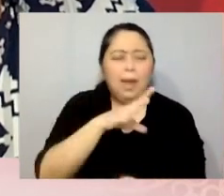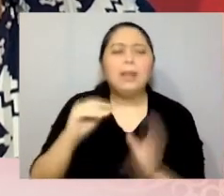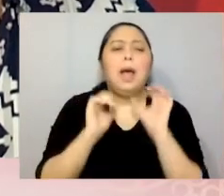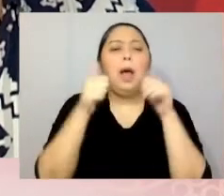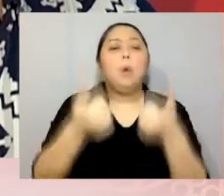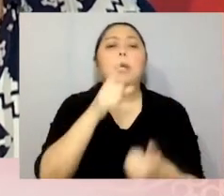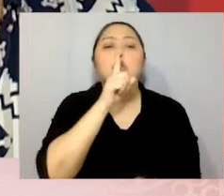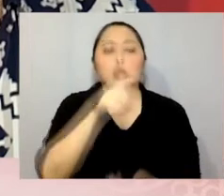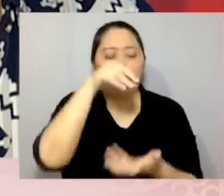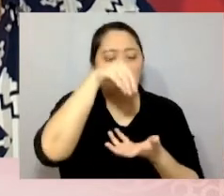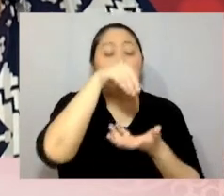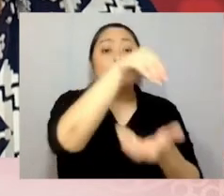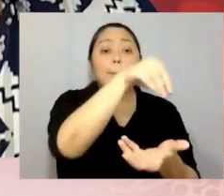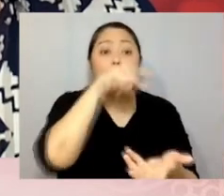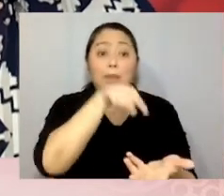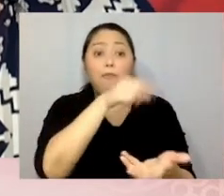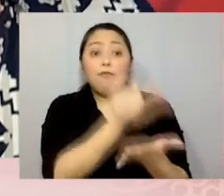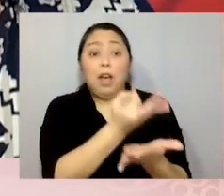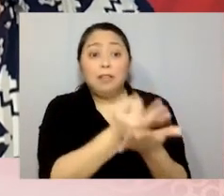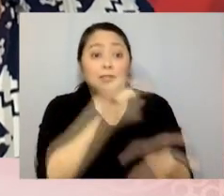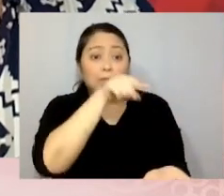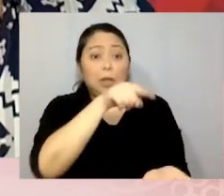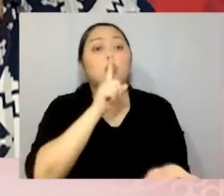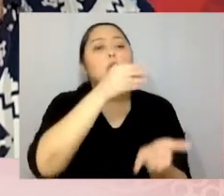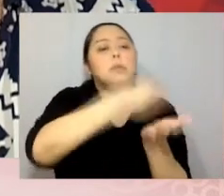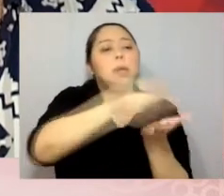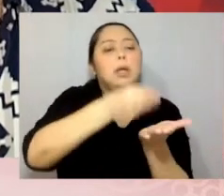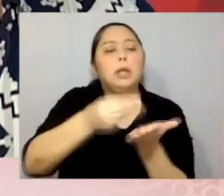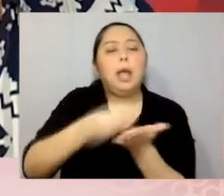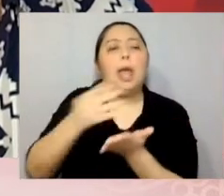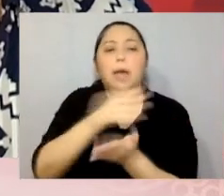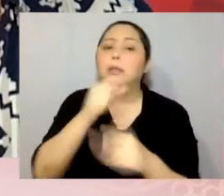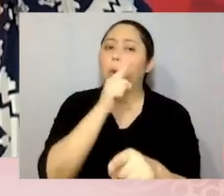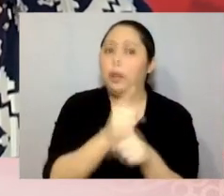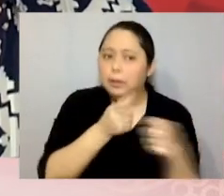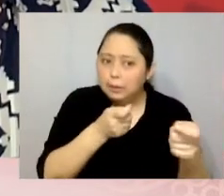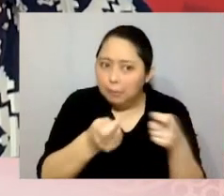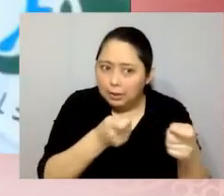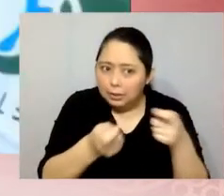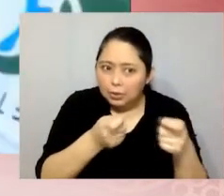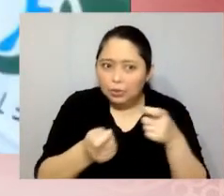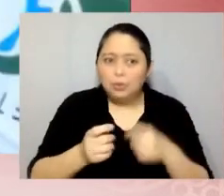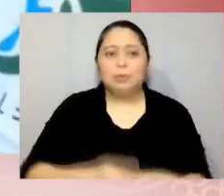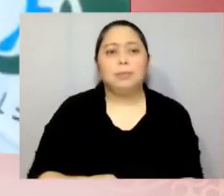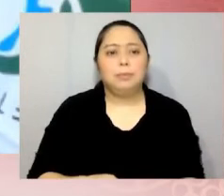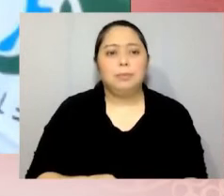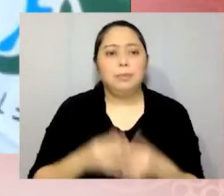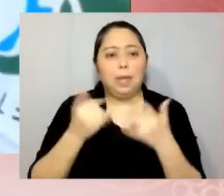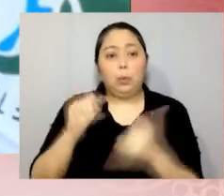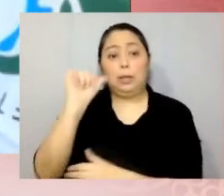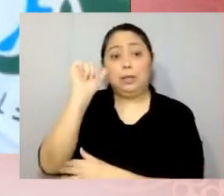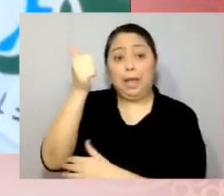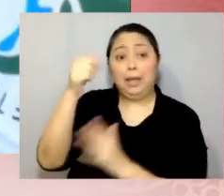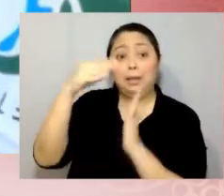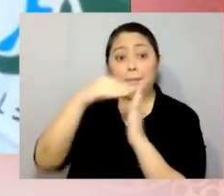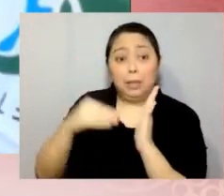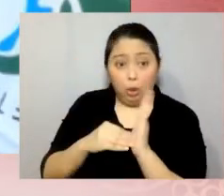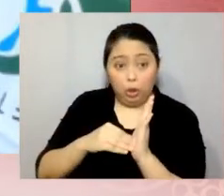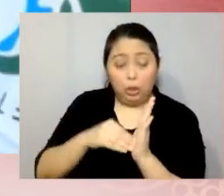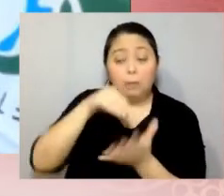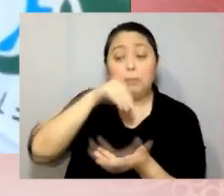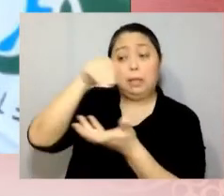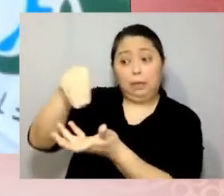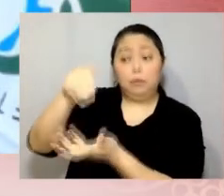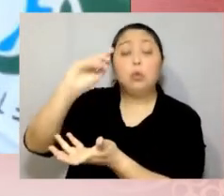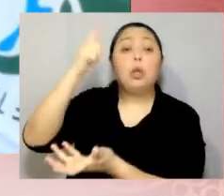that these block grants will be spent and properly managed? The 10 billion will remain again on the